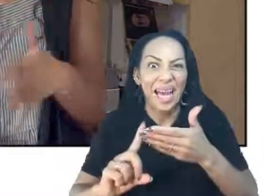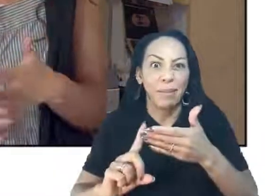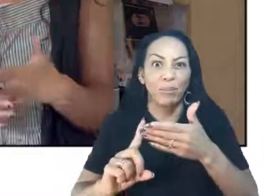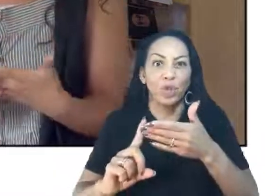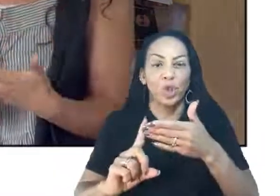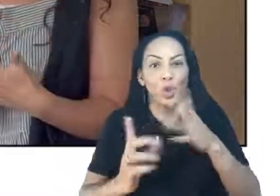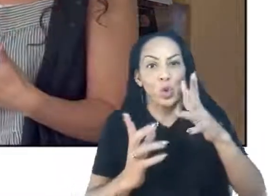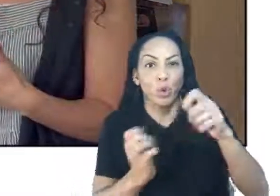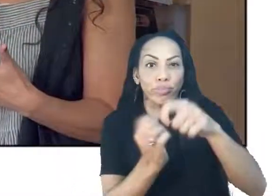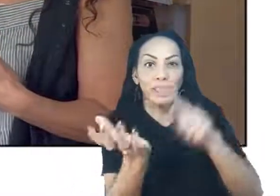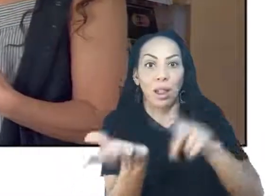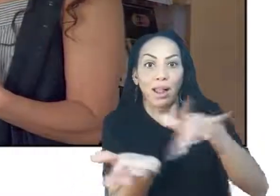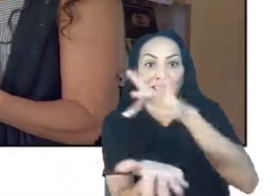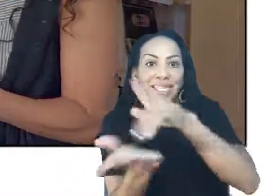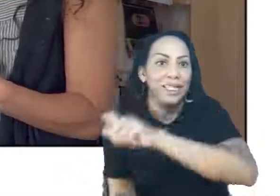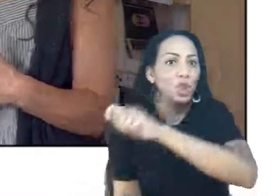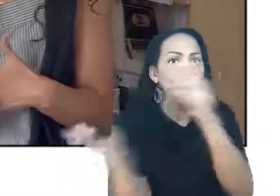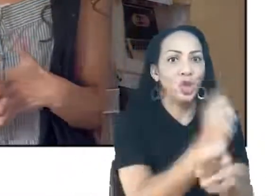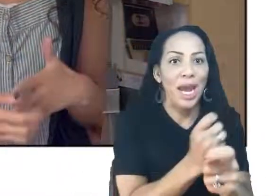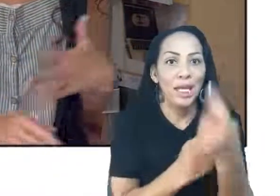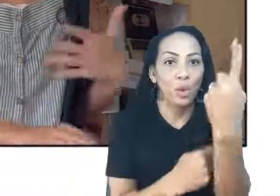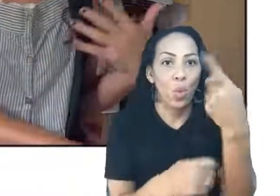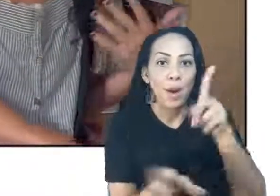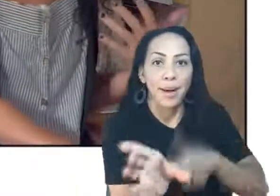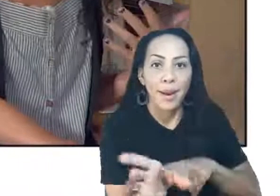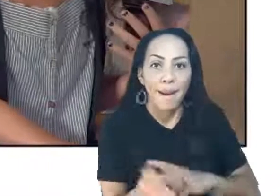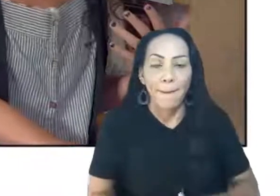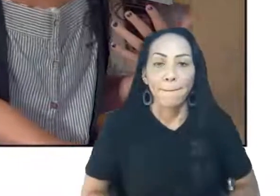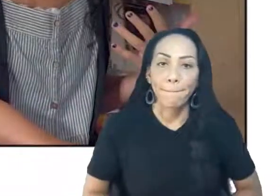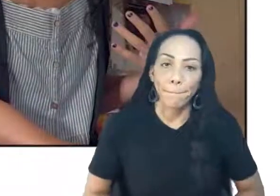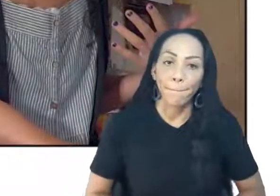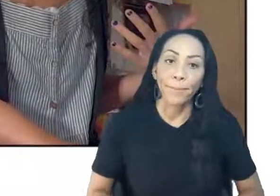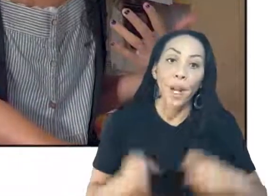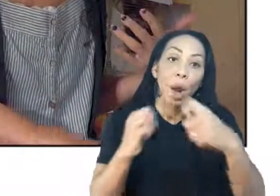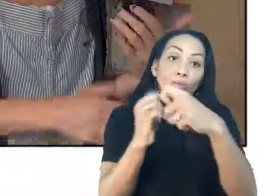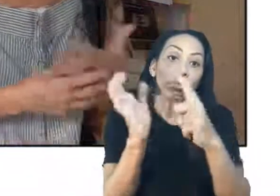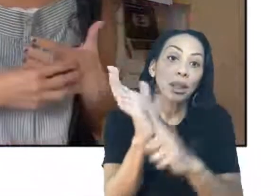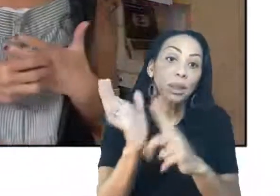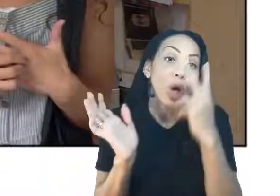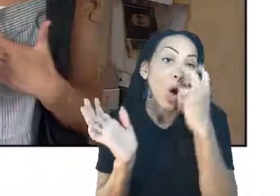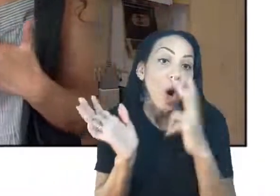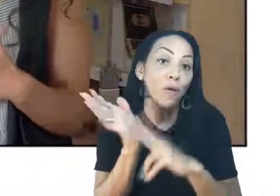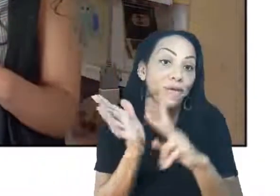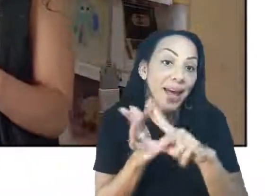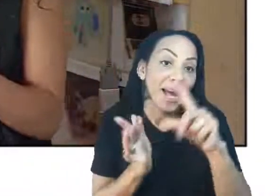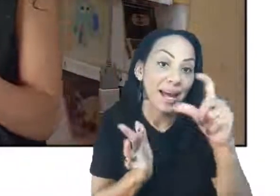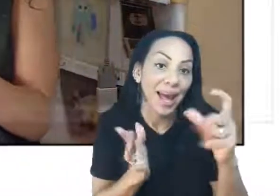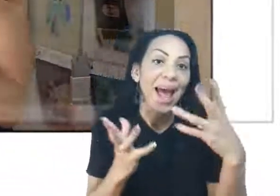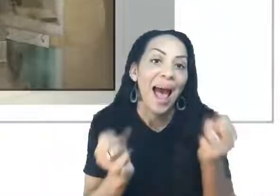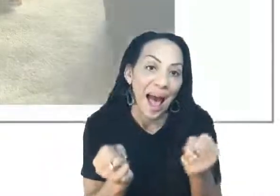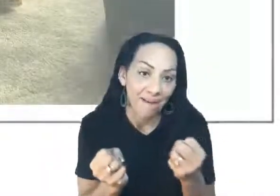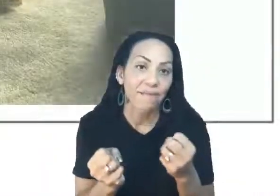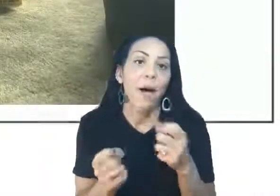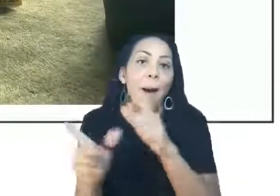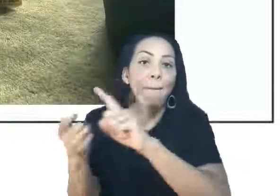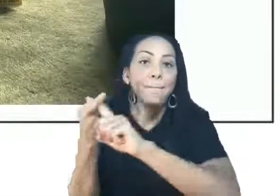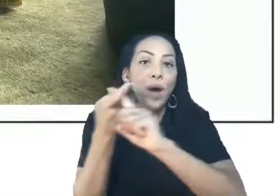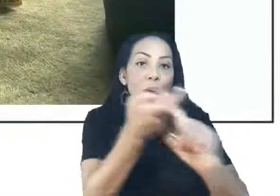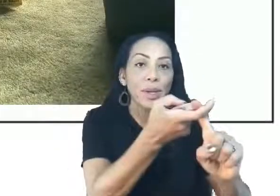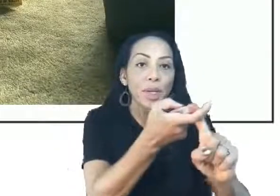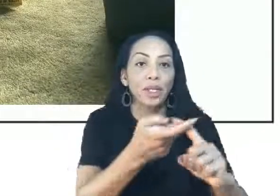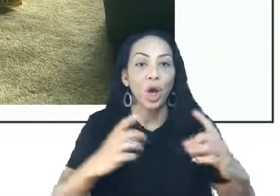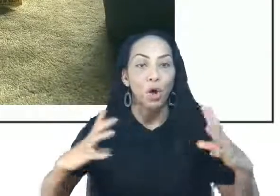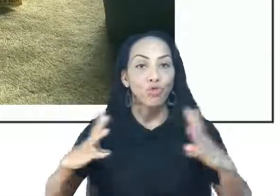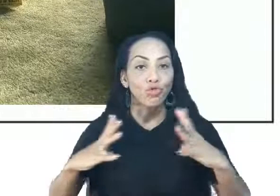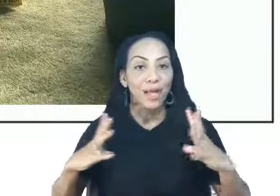have happened during that year are that Bristol Old Vic have created a permanent rest-in space on the balcony level